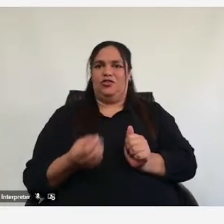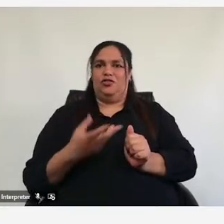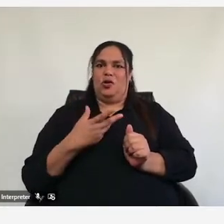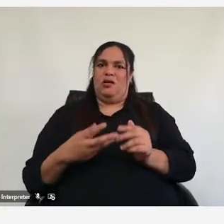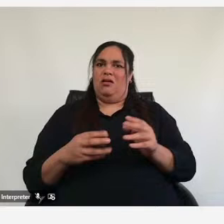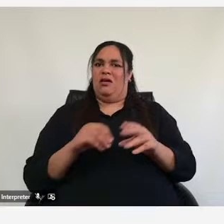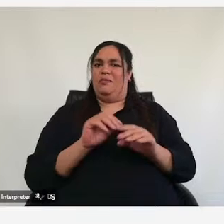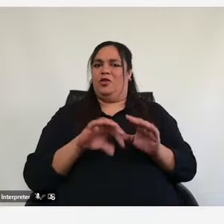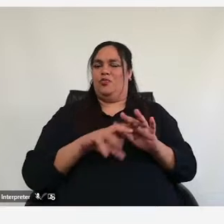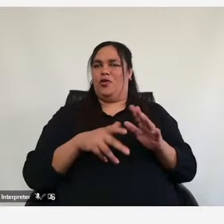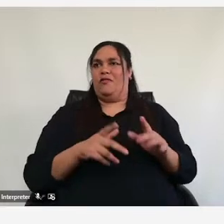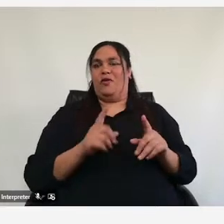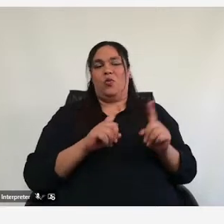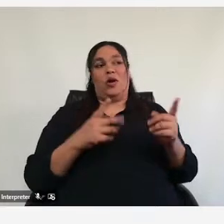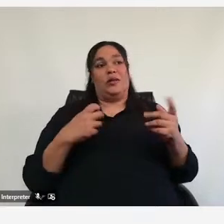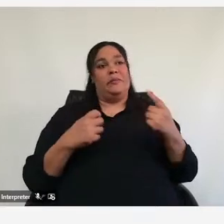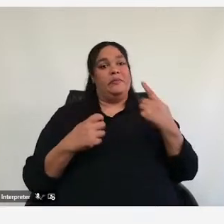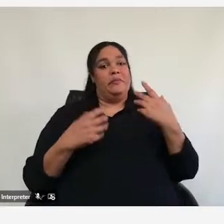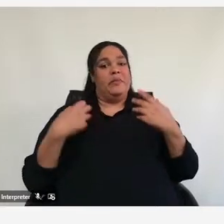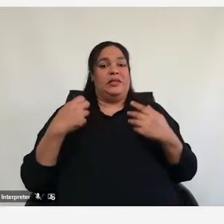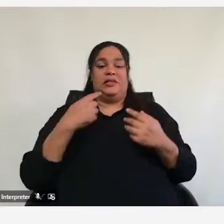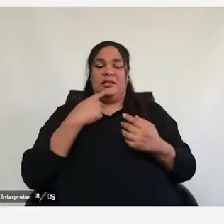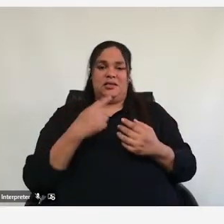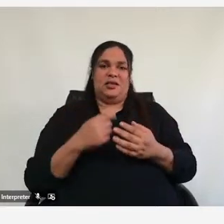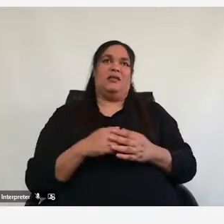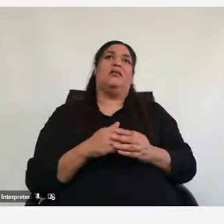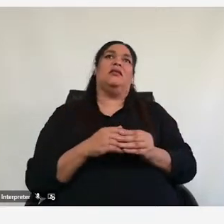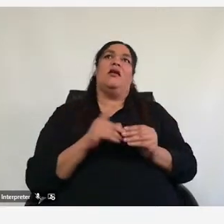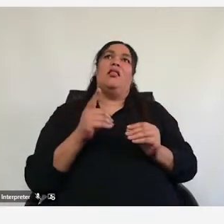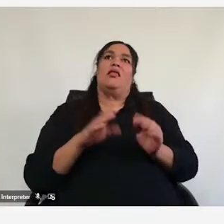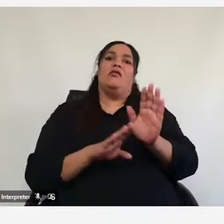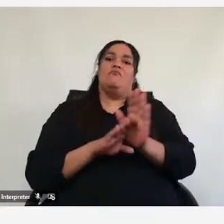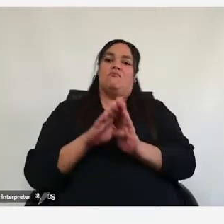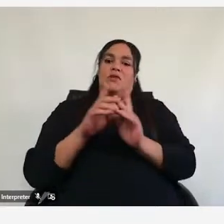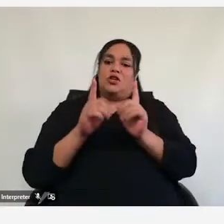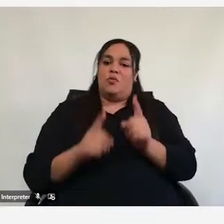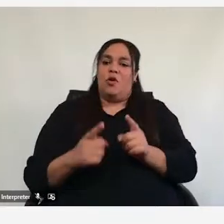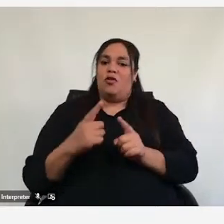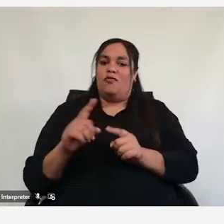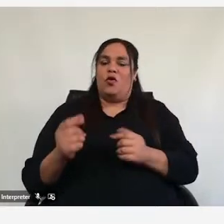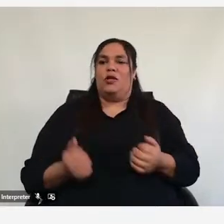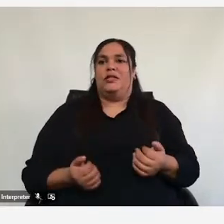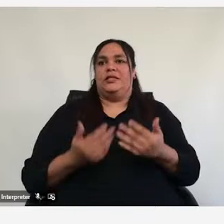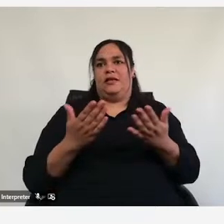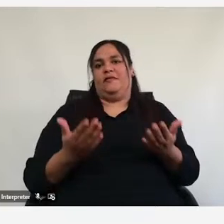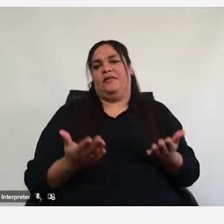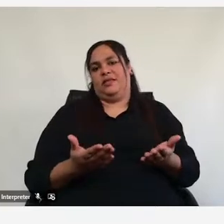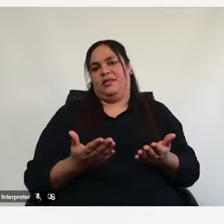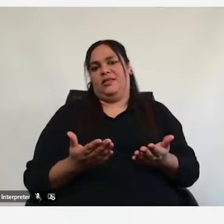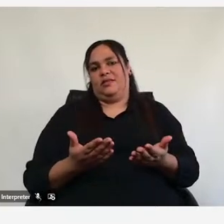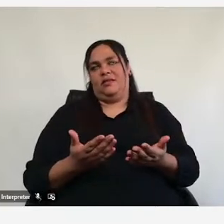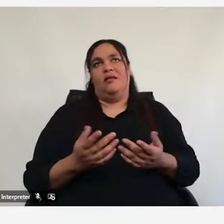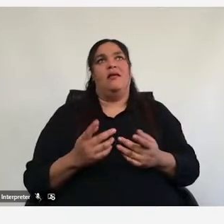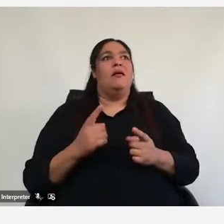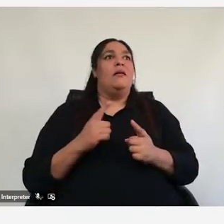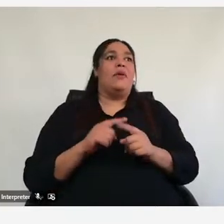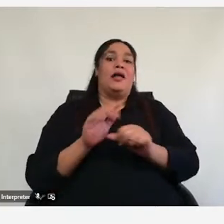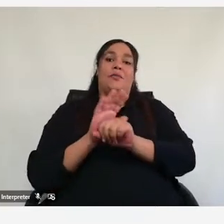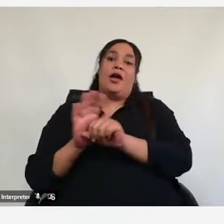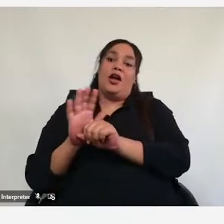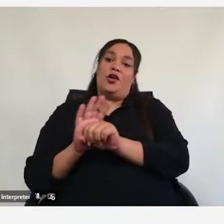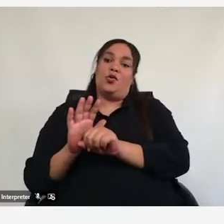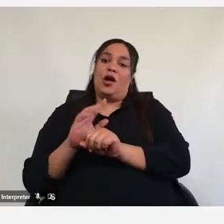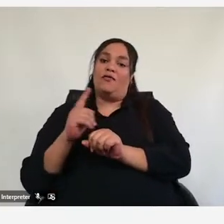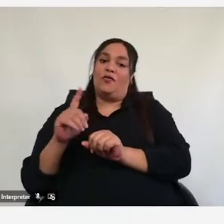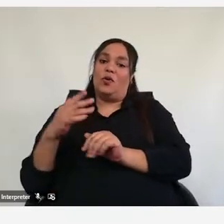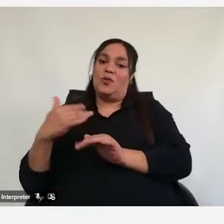province, as the Minister said, is the increased demand on services and the background of the